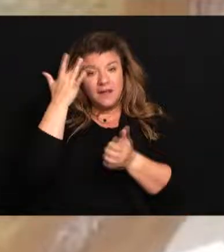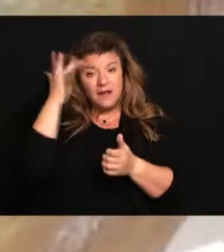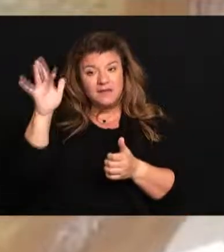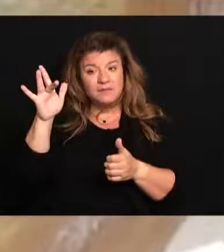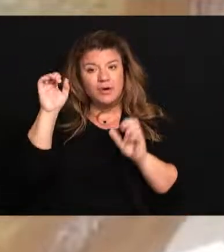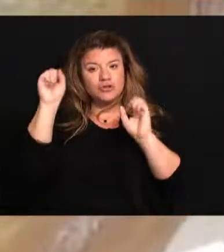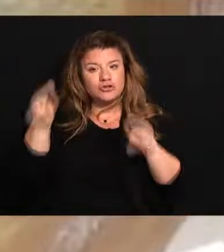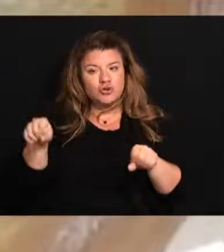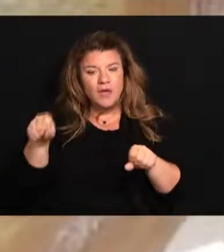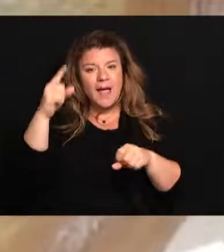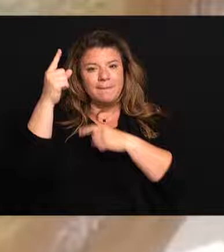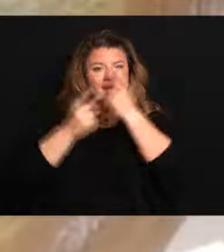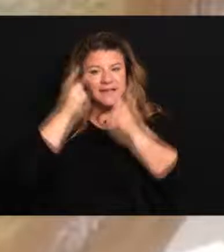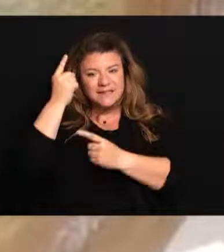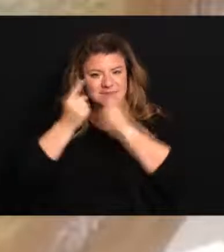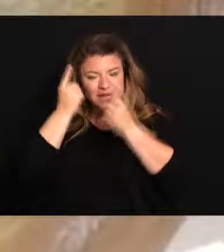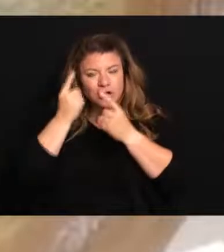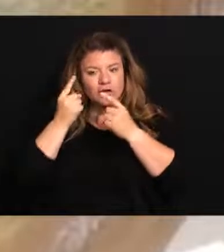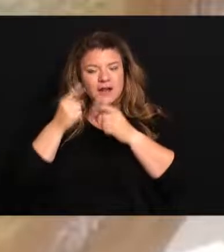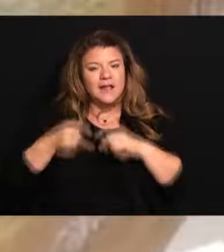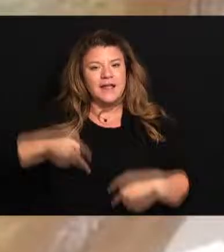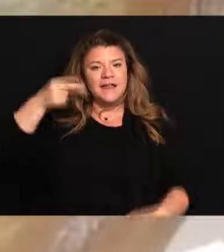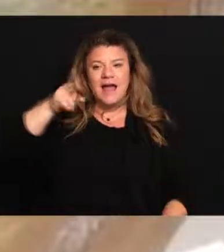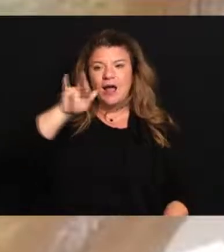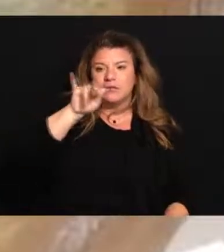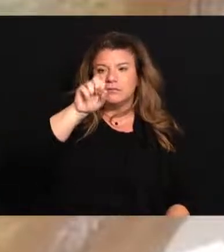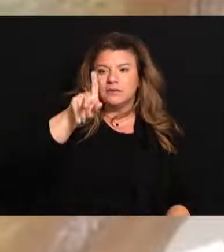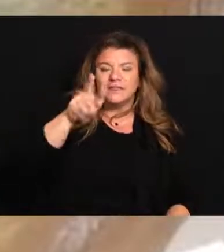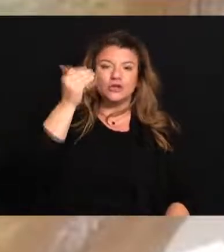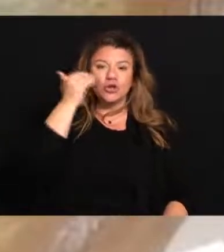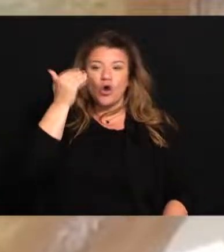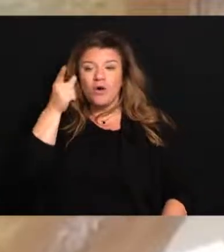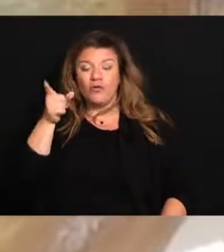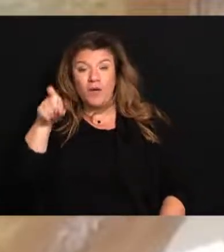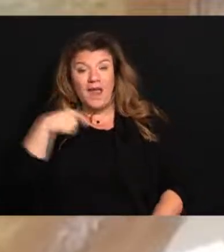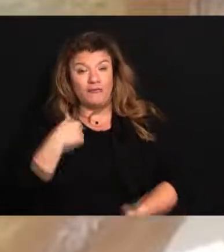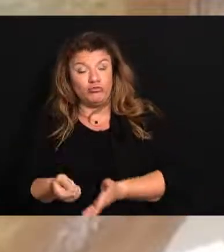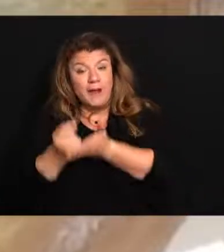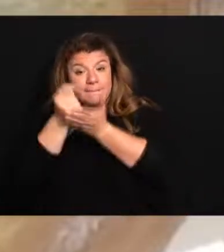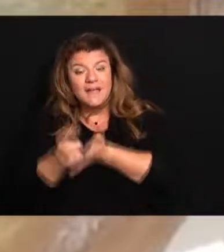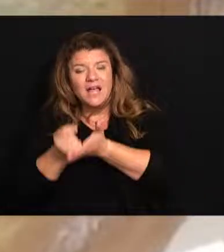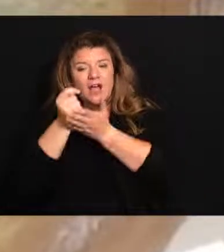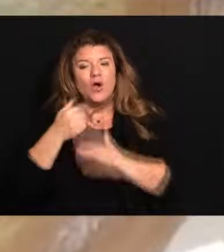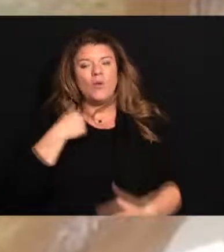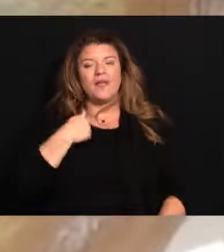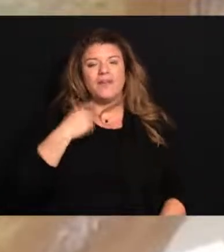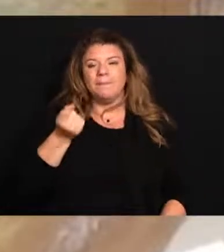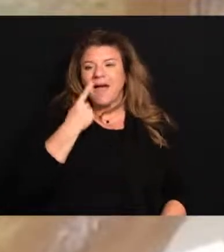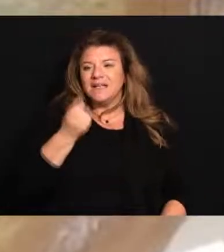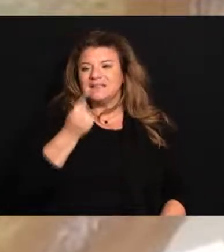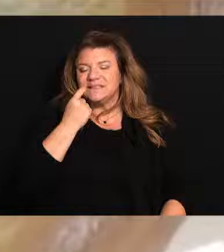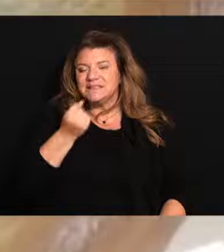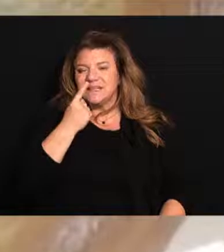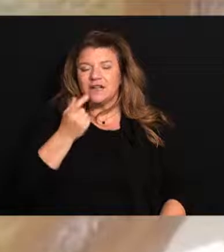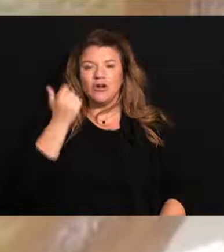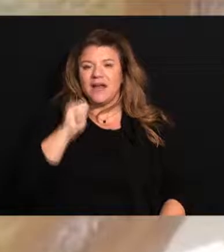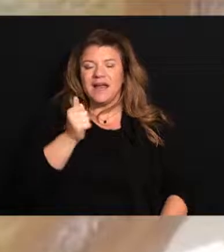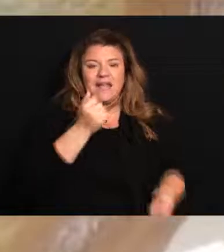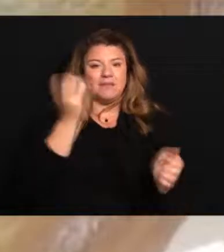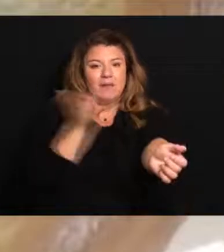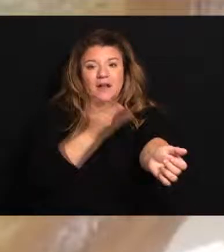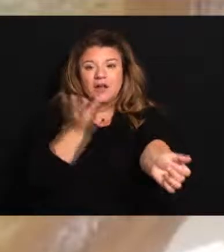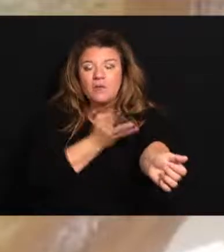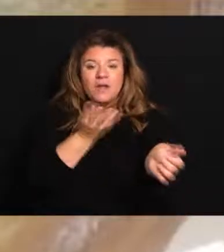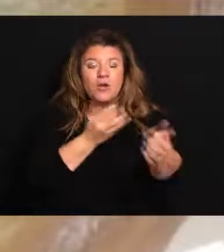could be considered, if you're in those high-risk groups, for treatment with the oral pill Paxlovid or with monoclonal